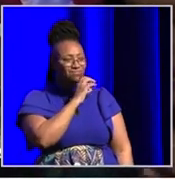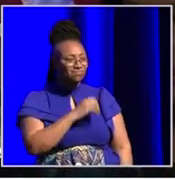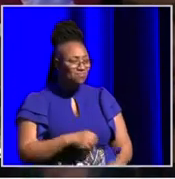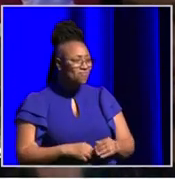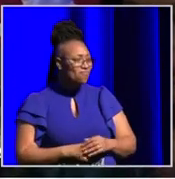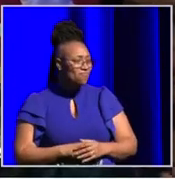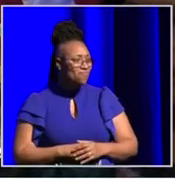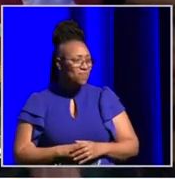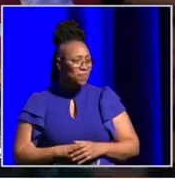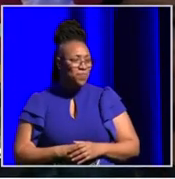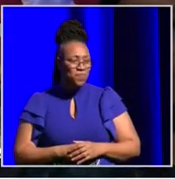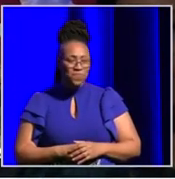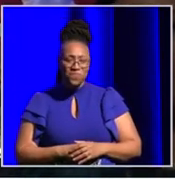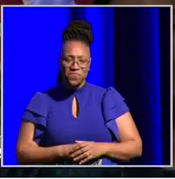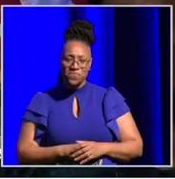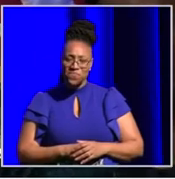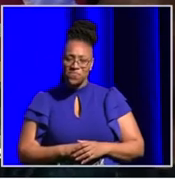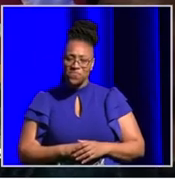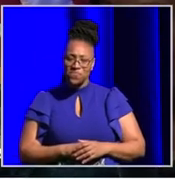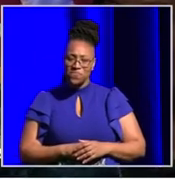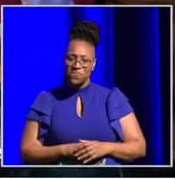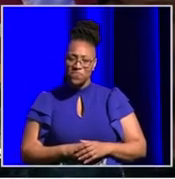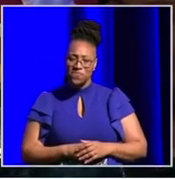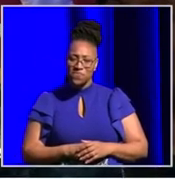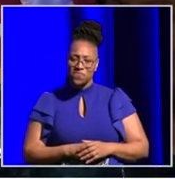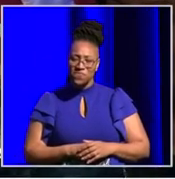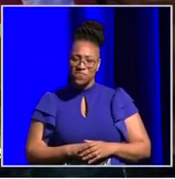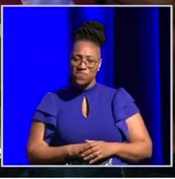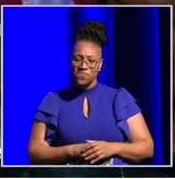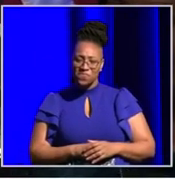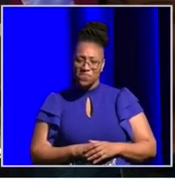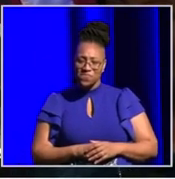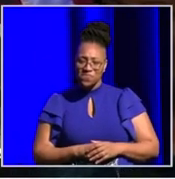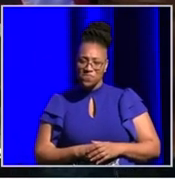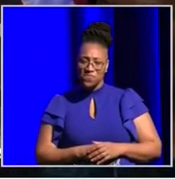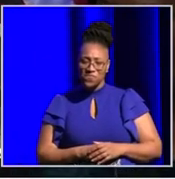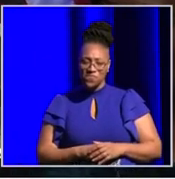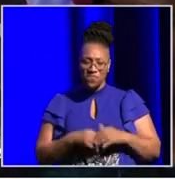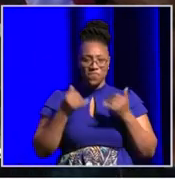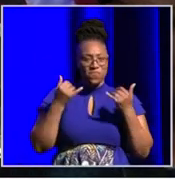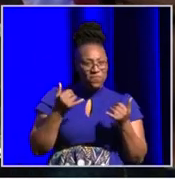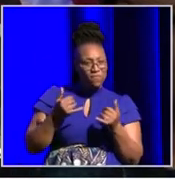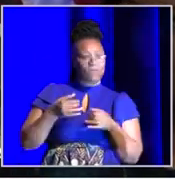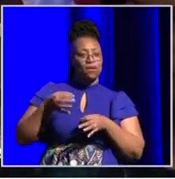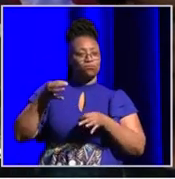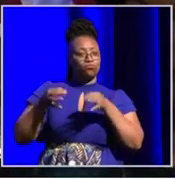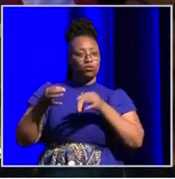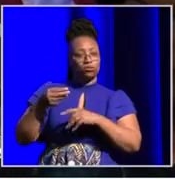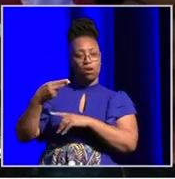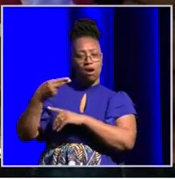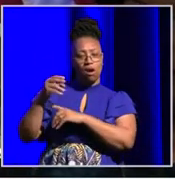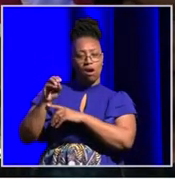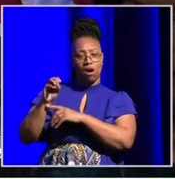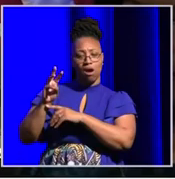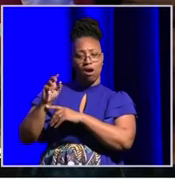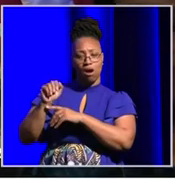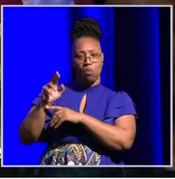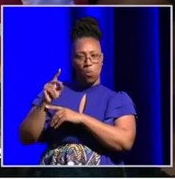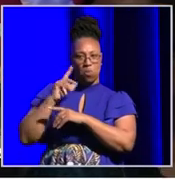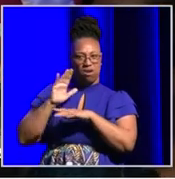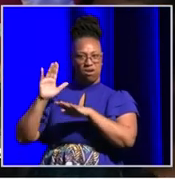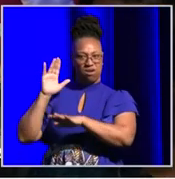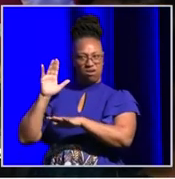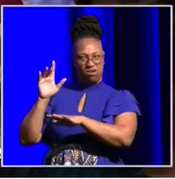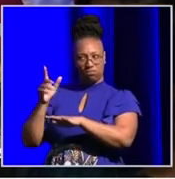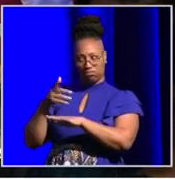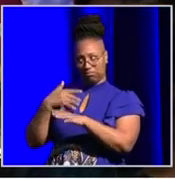And let me take a moment to recognize Judge Howard. He just swore me in as one of the DC Appeals